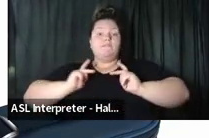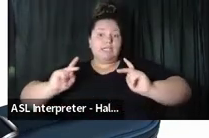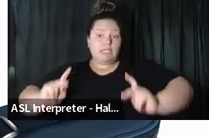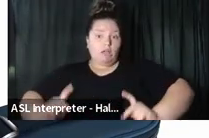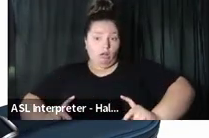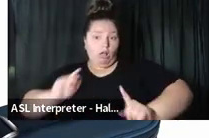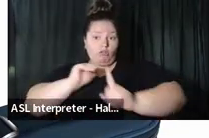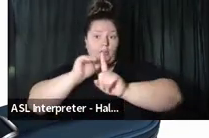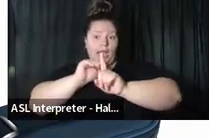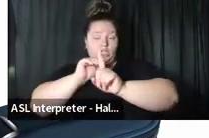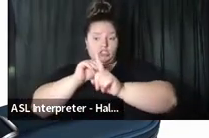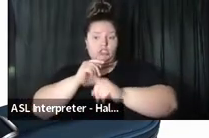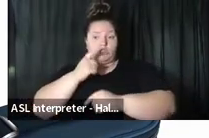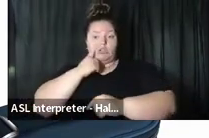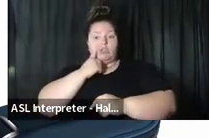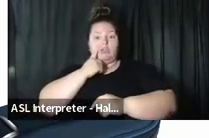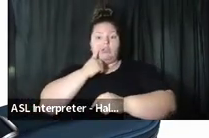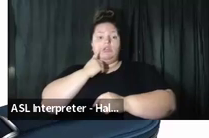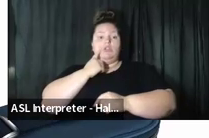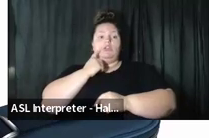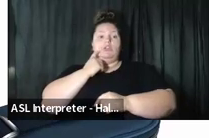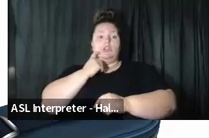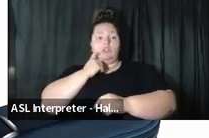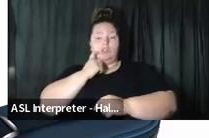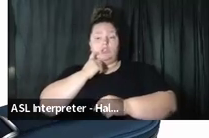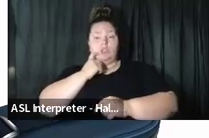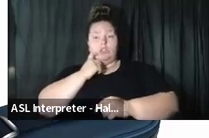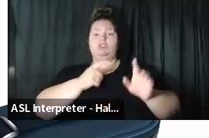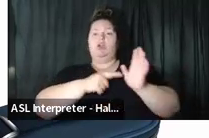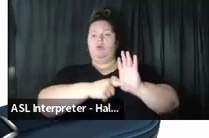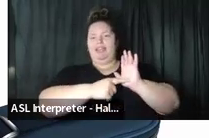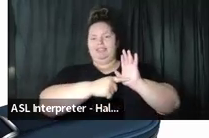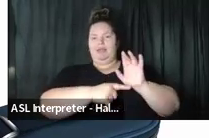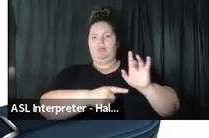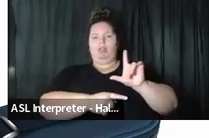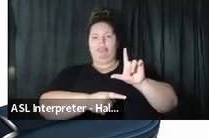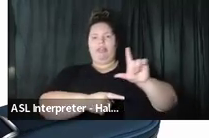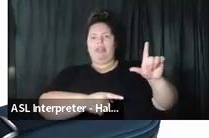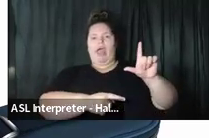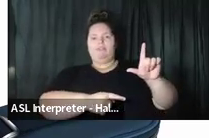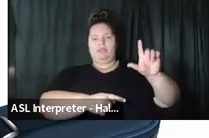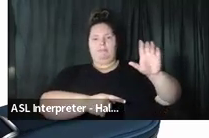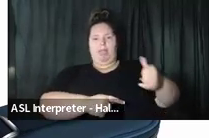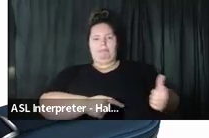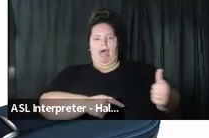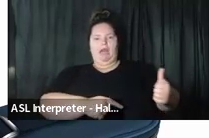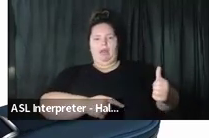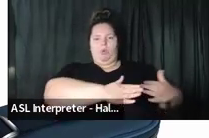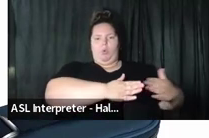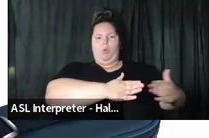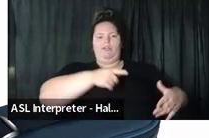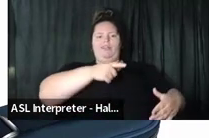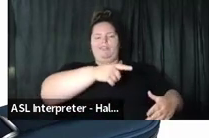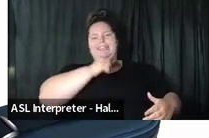for example, the one in the lower left-hand corner is not one that I would recommend taking for travel as a set. But the nice thing about